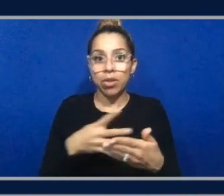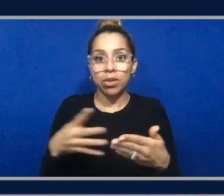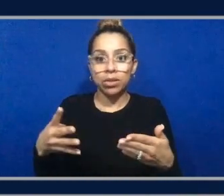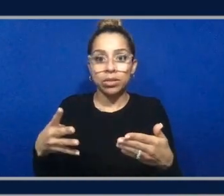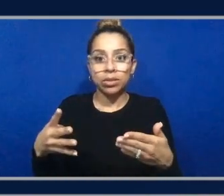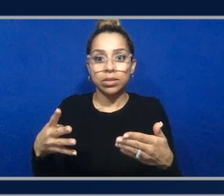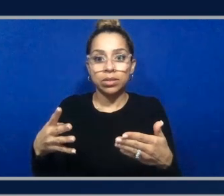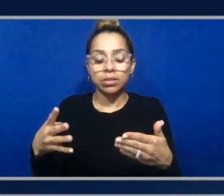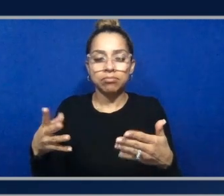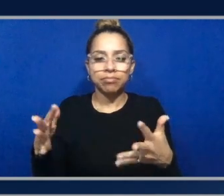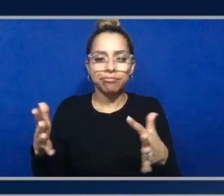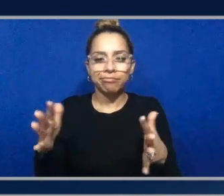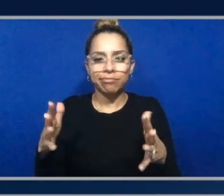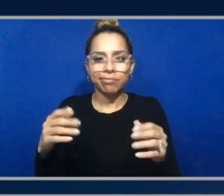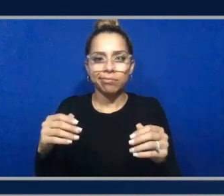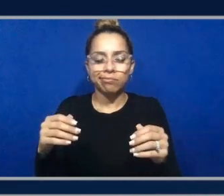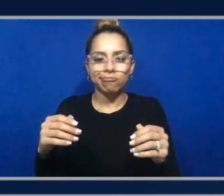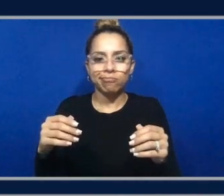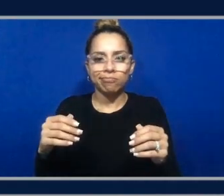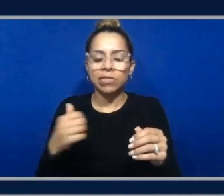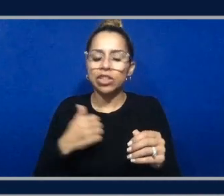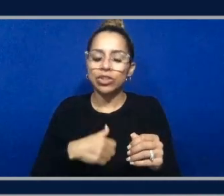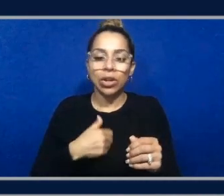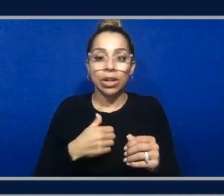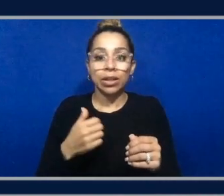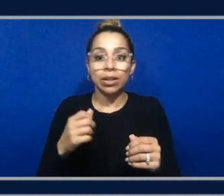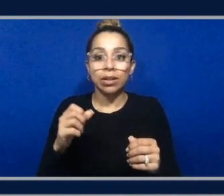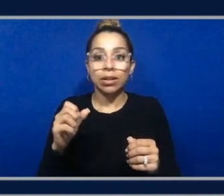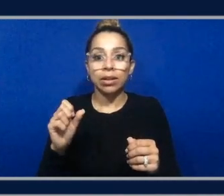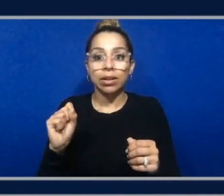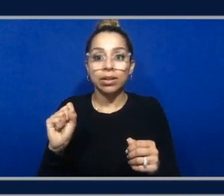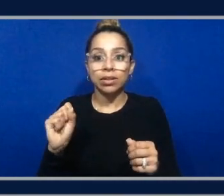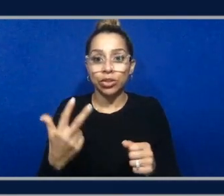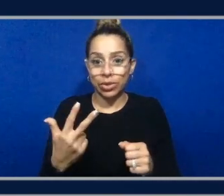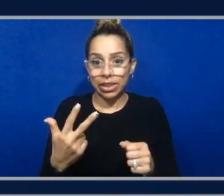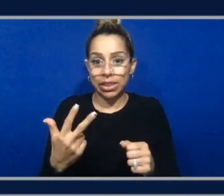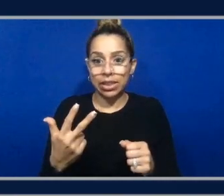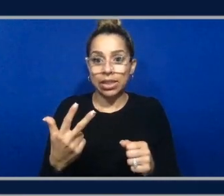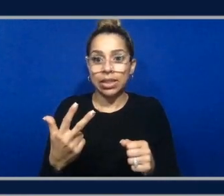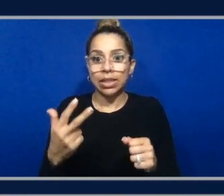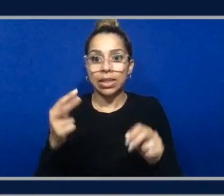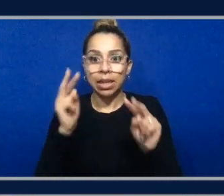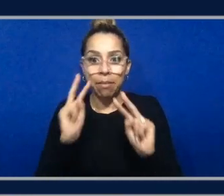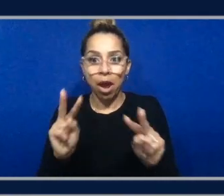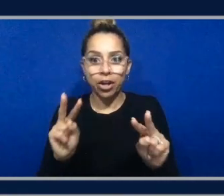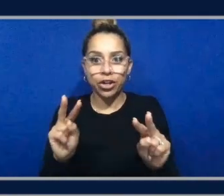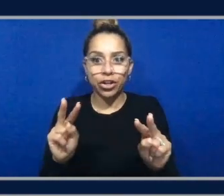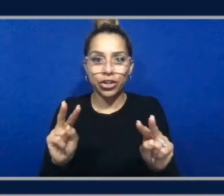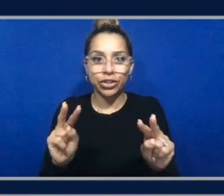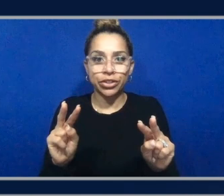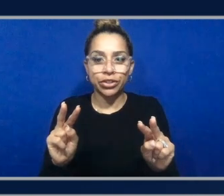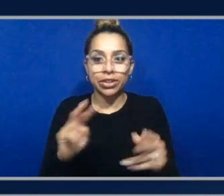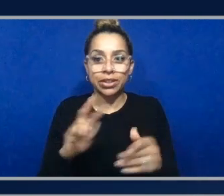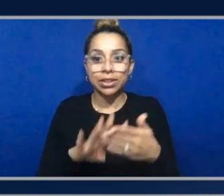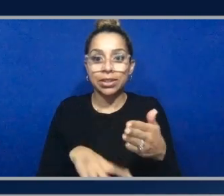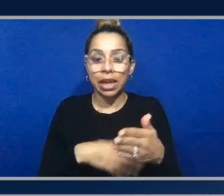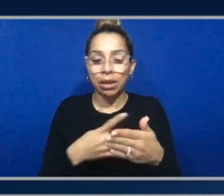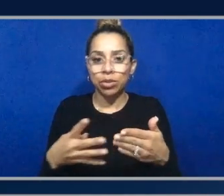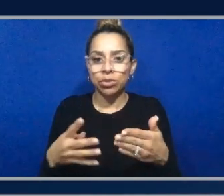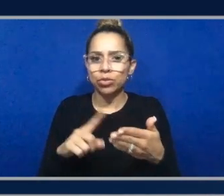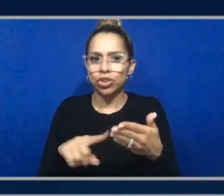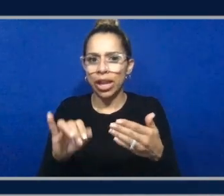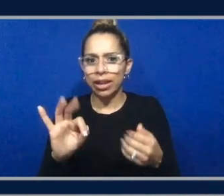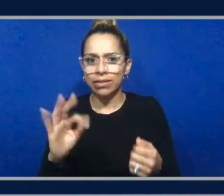monitors, I would say, S3 in the backend monitors the S3 table just to check if the if anything needs to